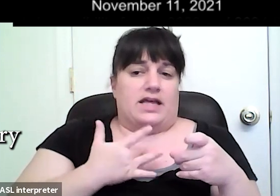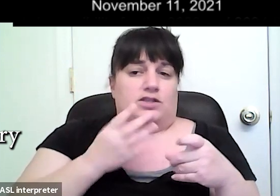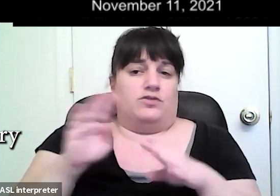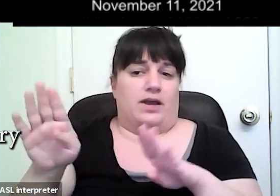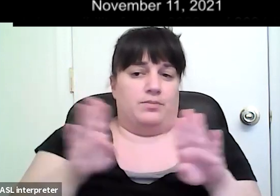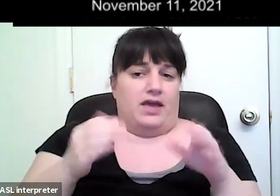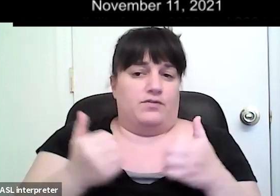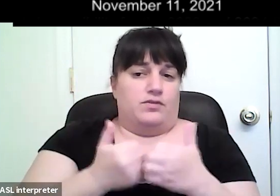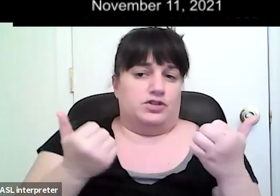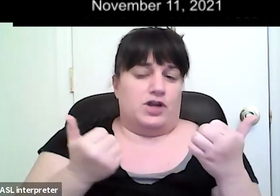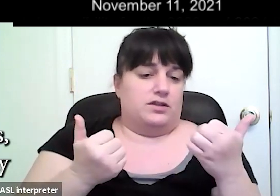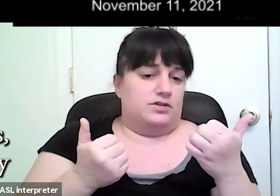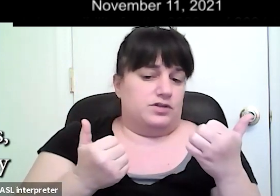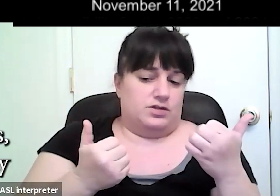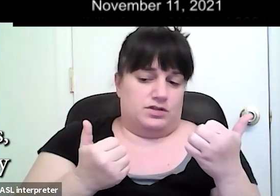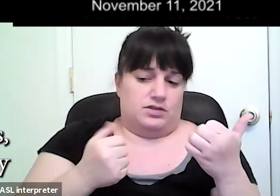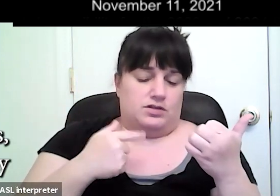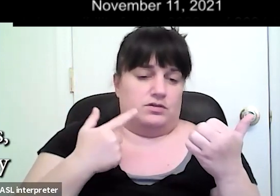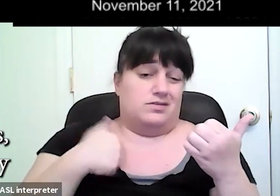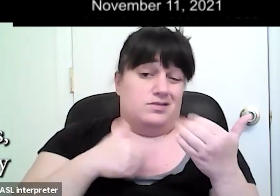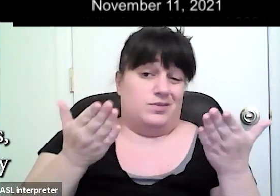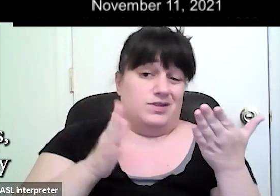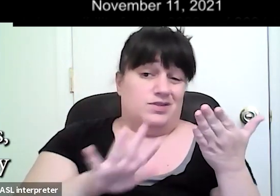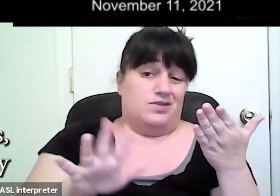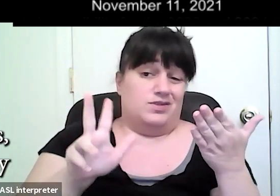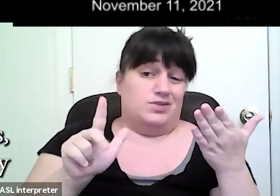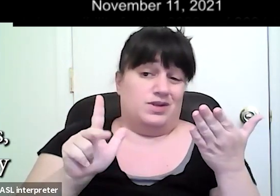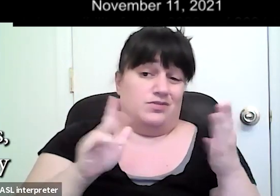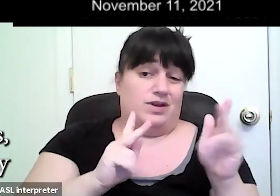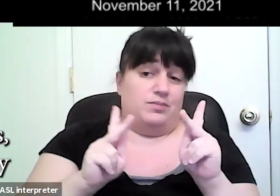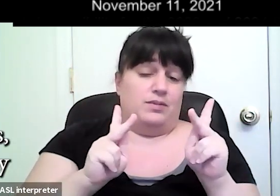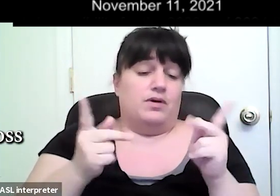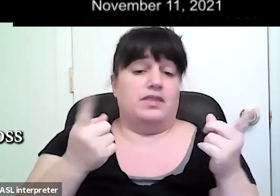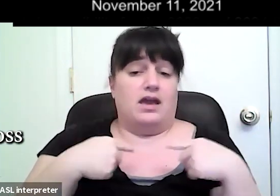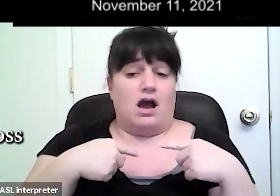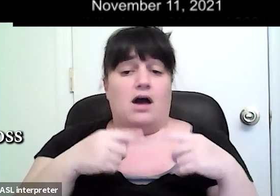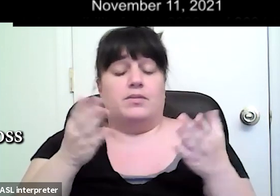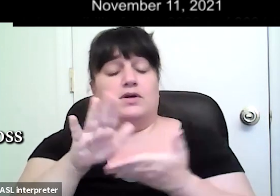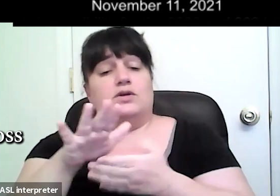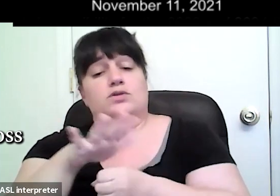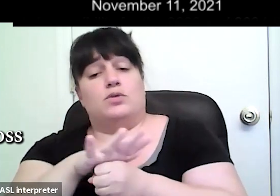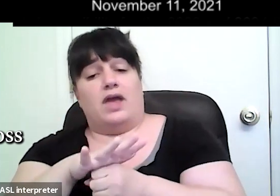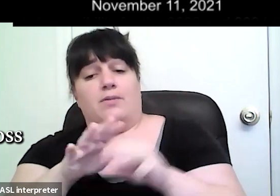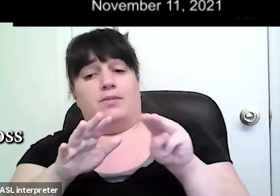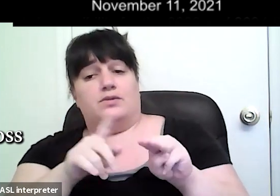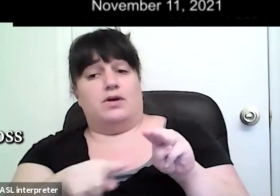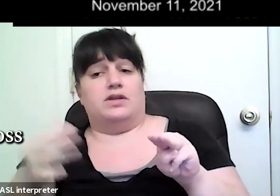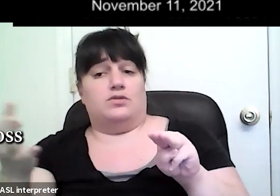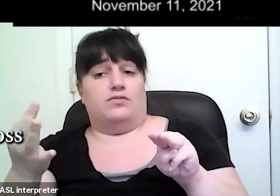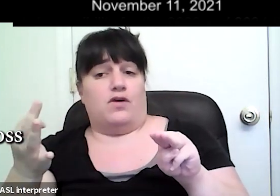behavioral challenges. And we serve about 23 individuals, and they come to campus Monday through Friday from 9 to